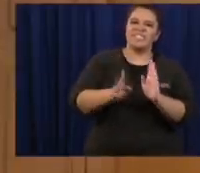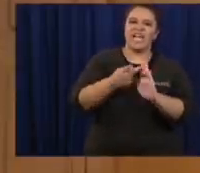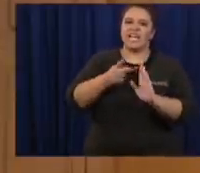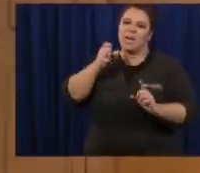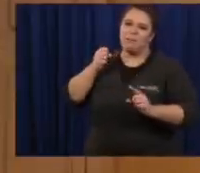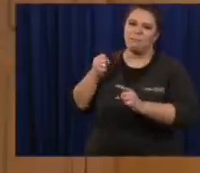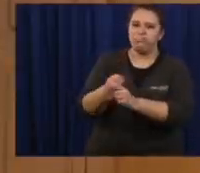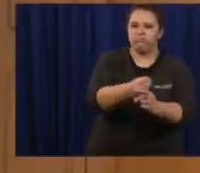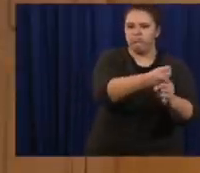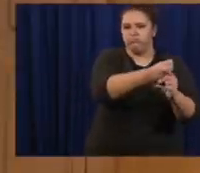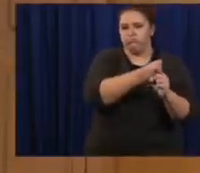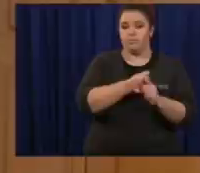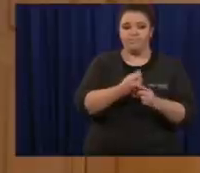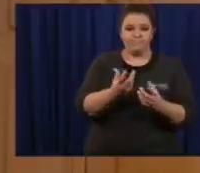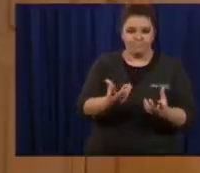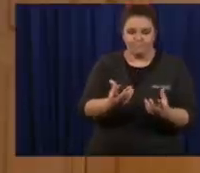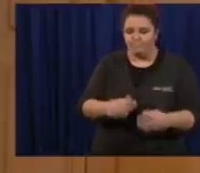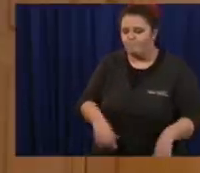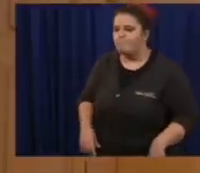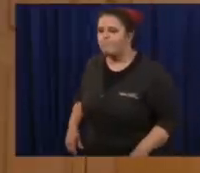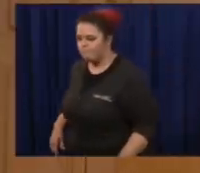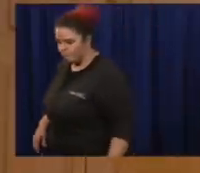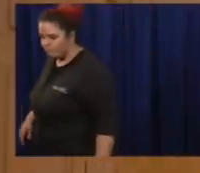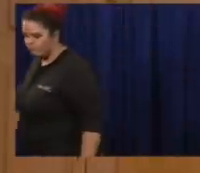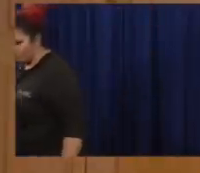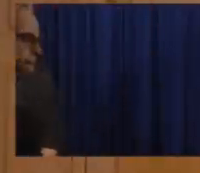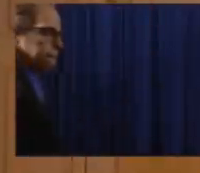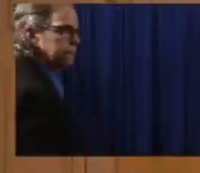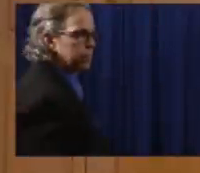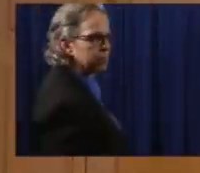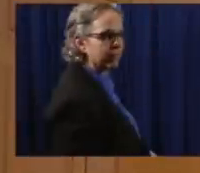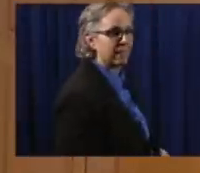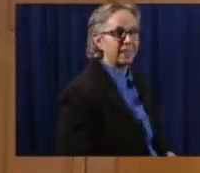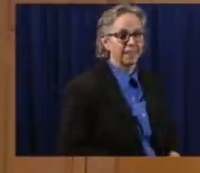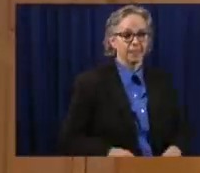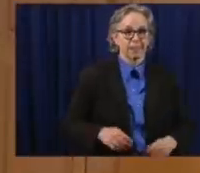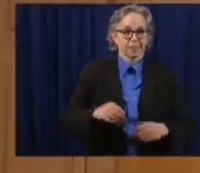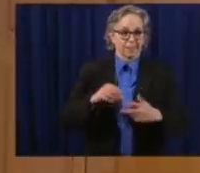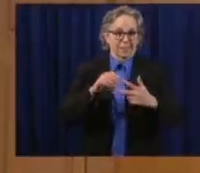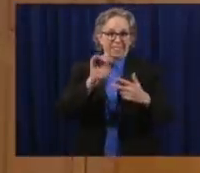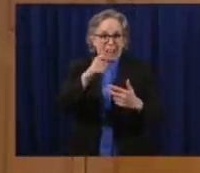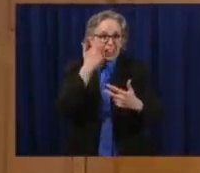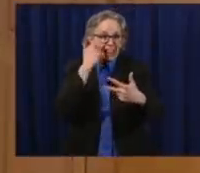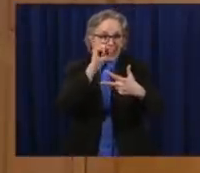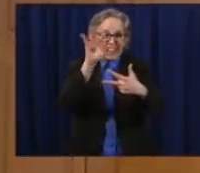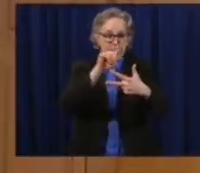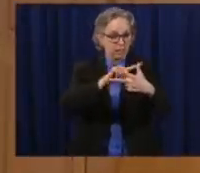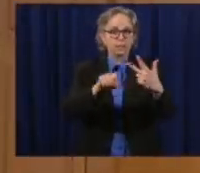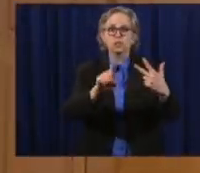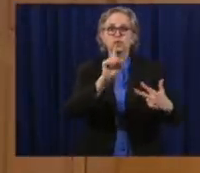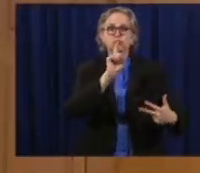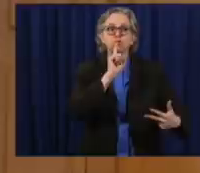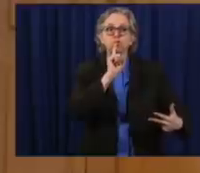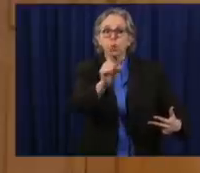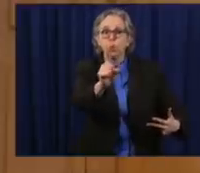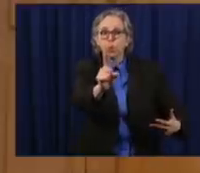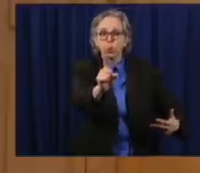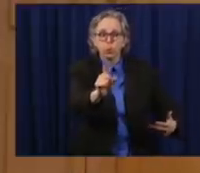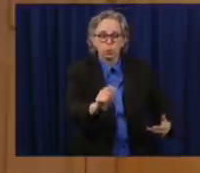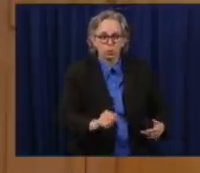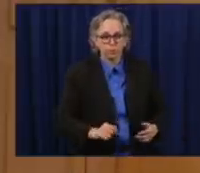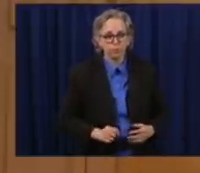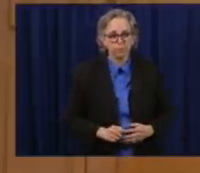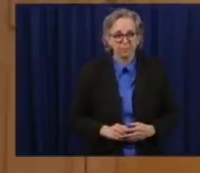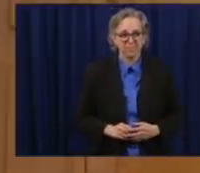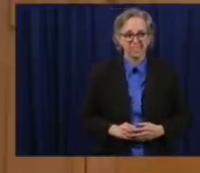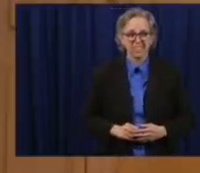Absolutely. So, all of the things that you just mentioned are absolutely true. Right now, what we're seeing is that we have